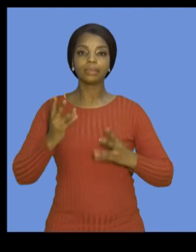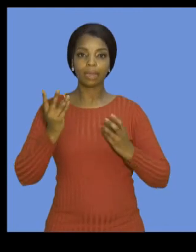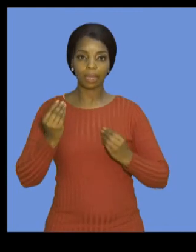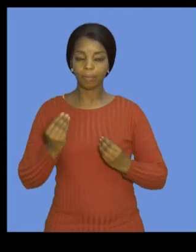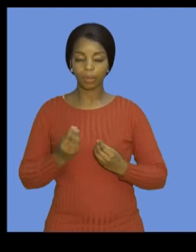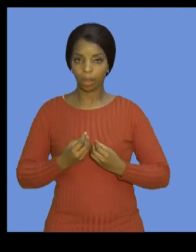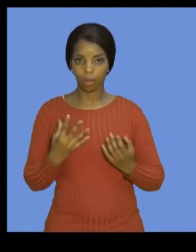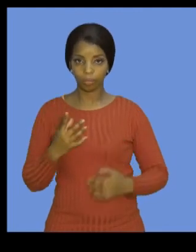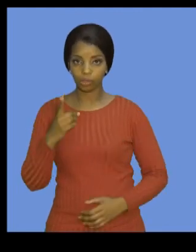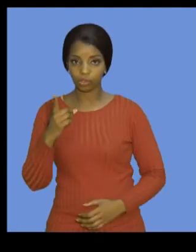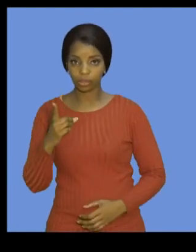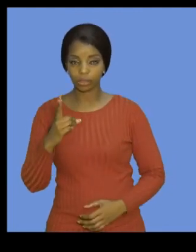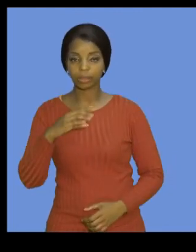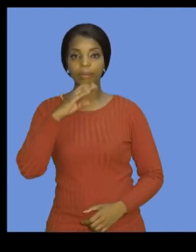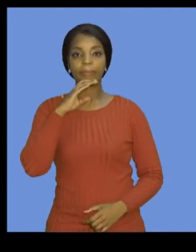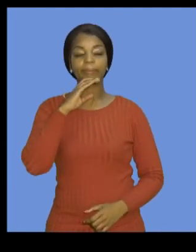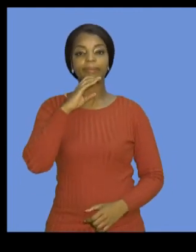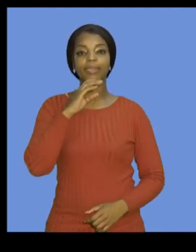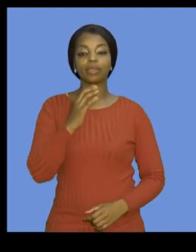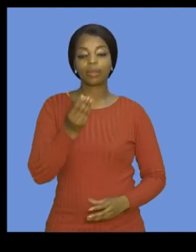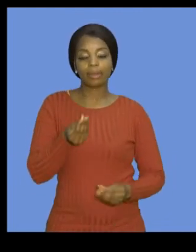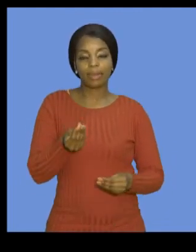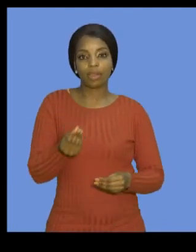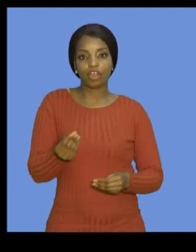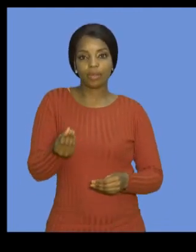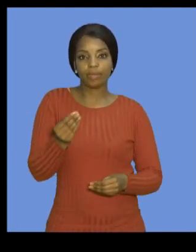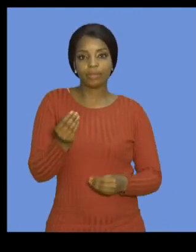So that means the interest will actually be